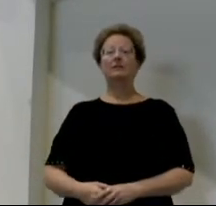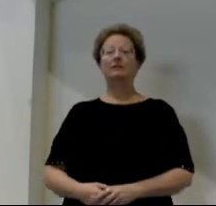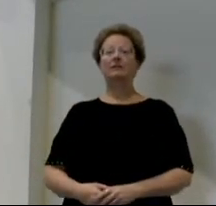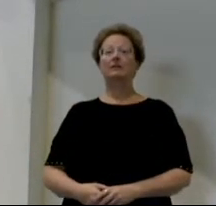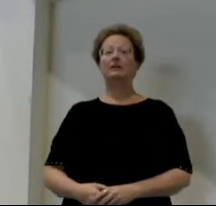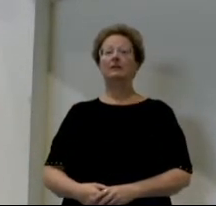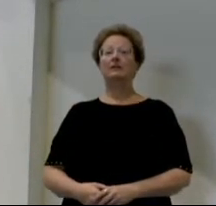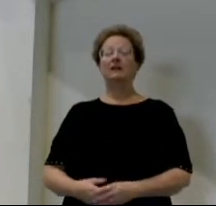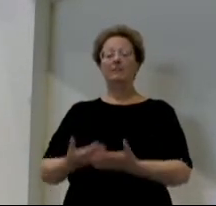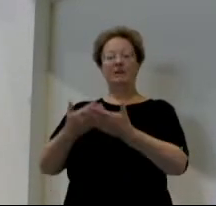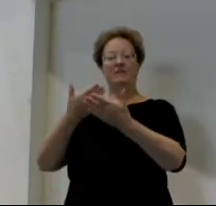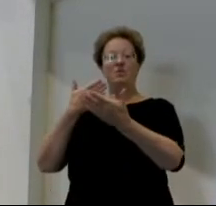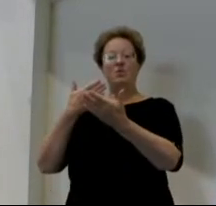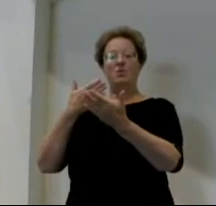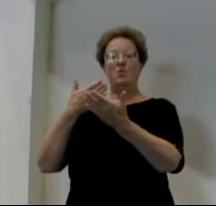before we were born.